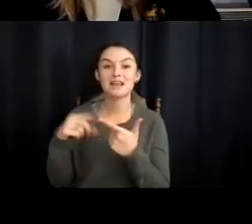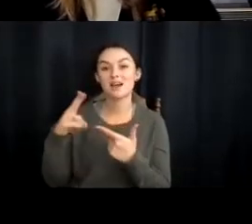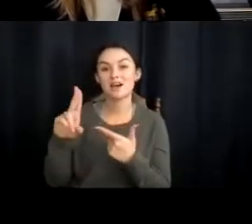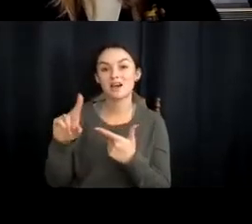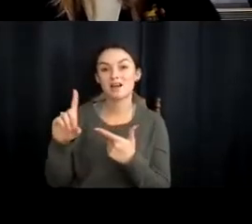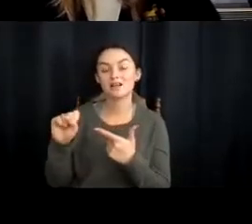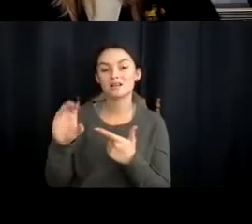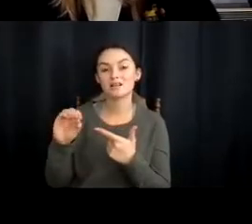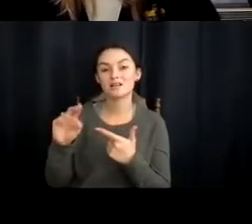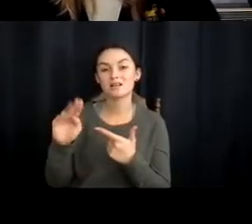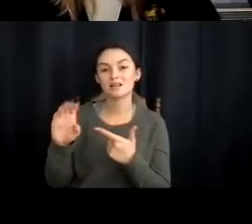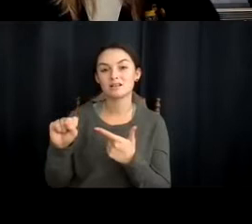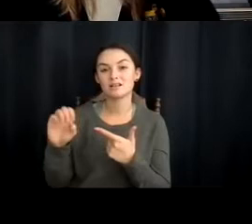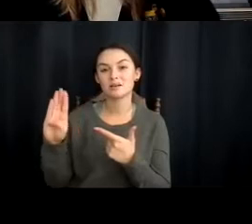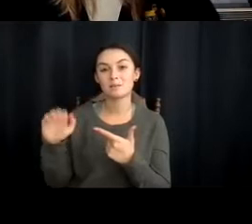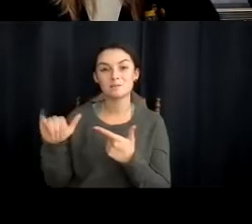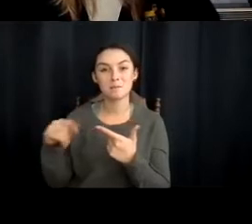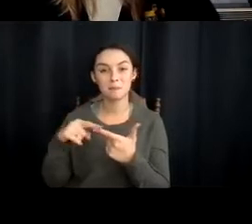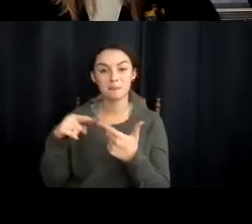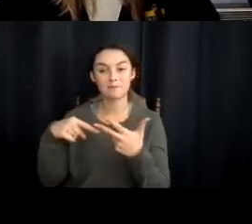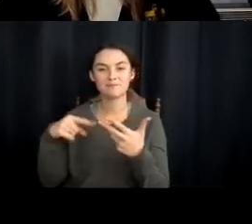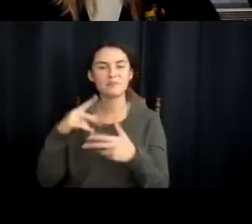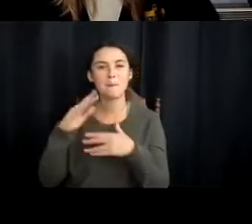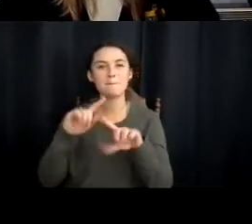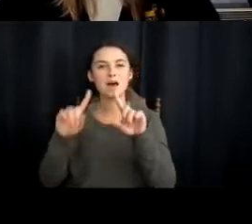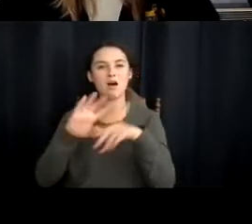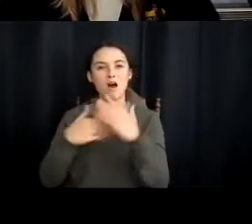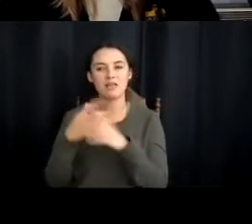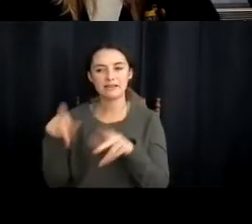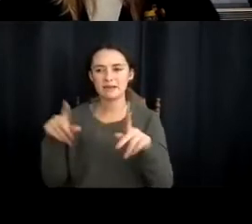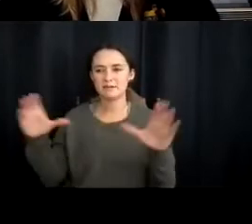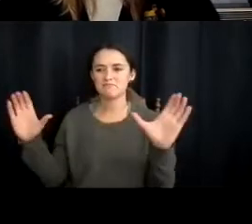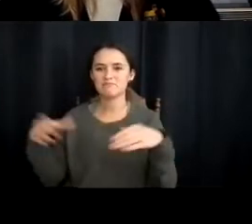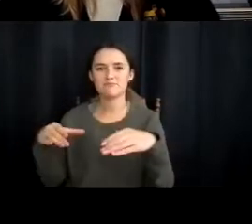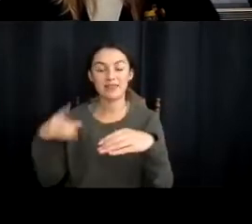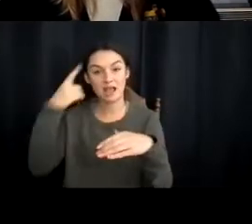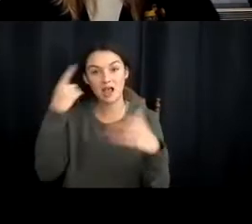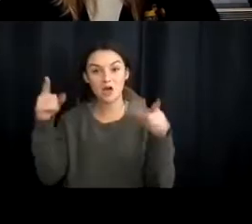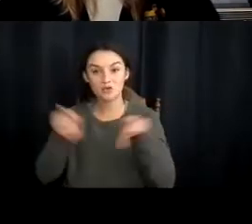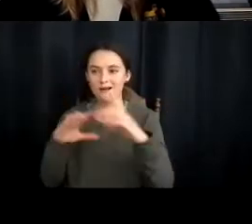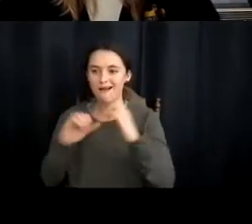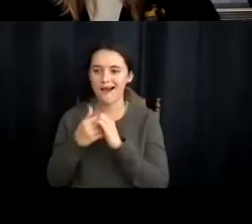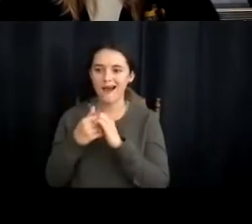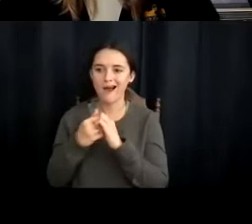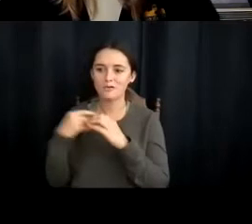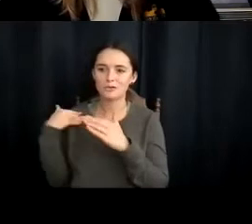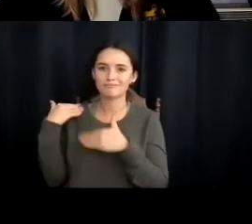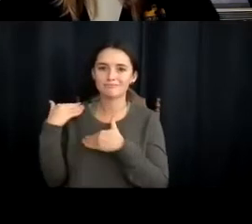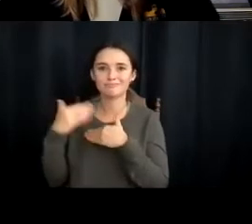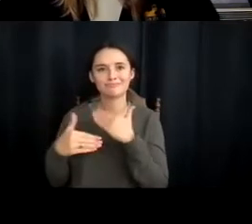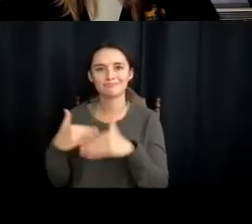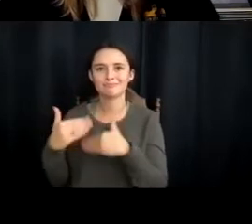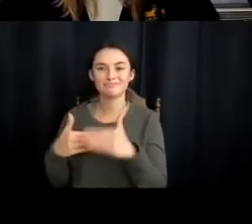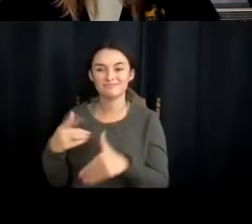these folks, they didn't all agree on how they were going to govern themselves. They were kind of in favor of different forms